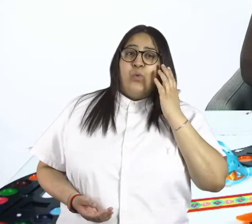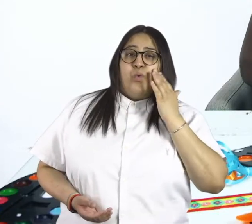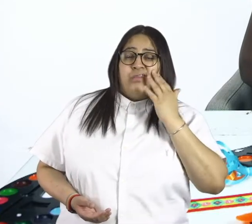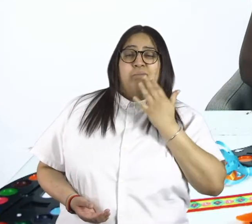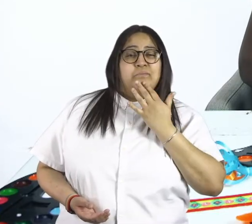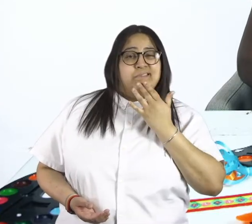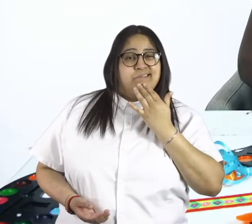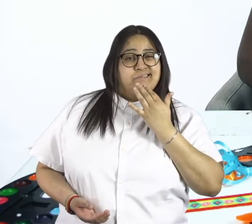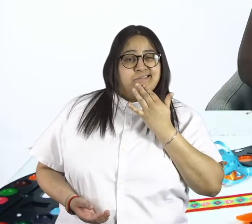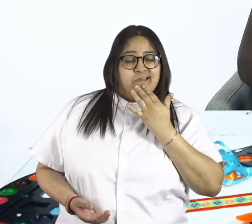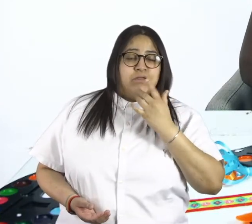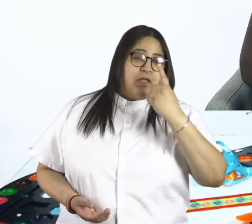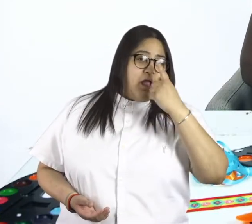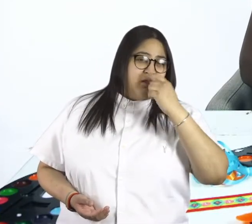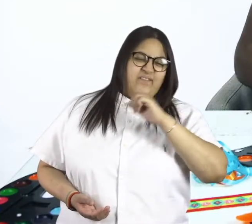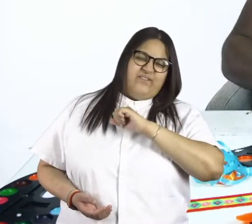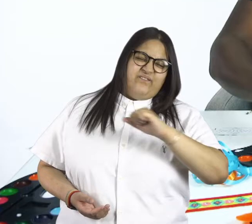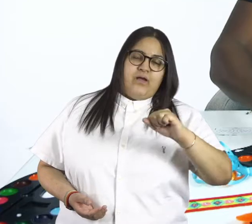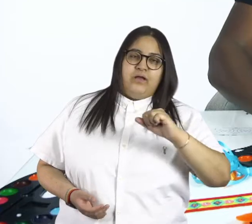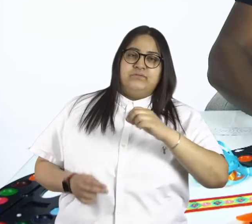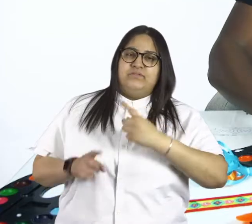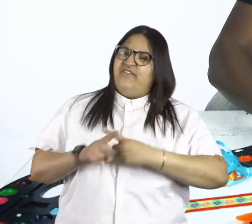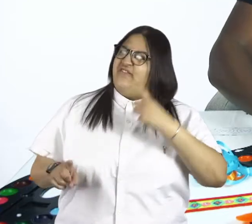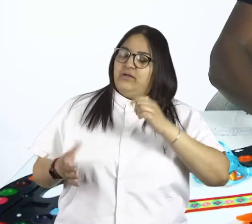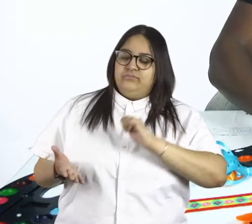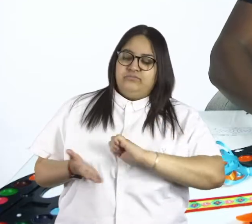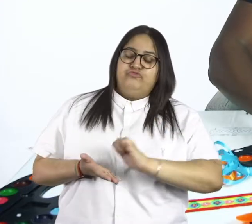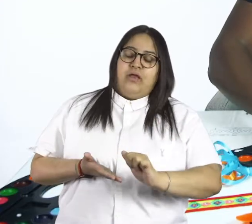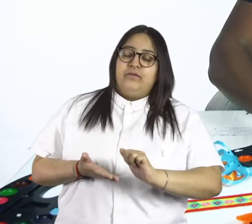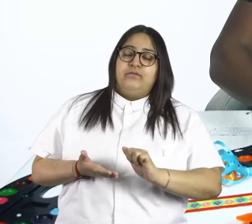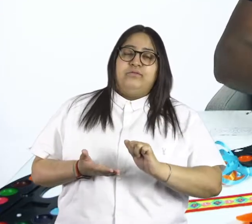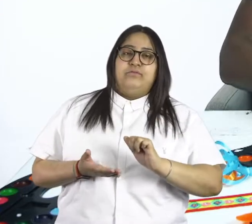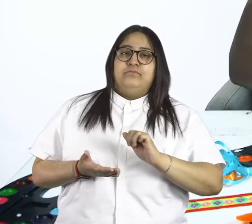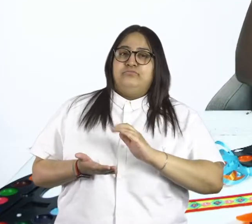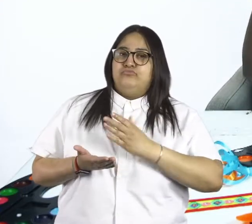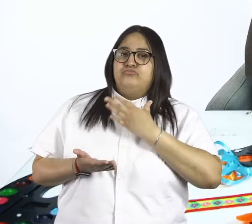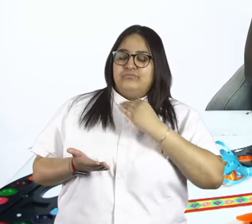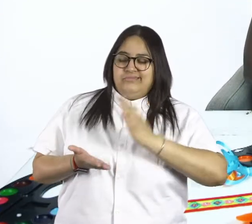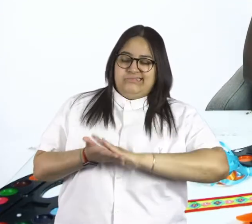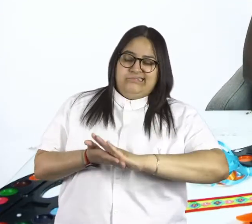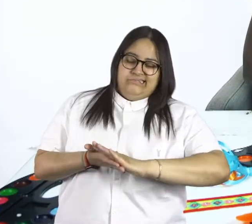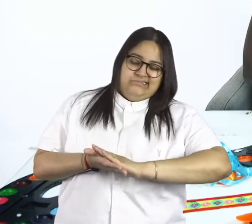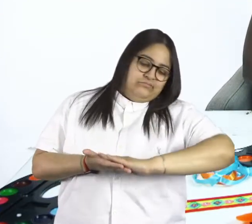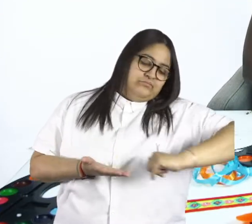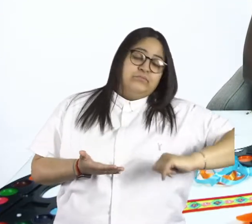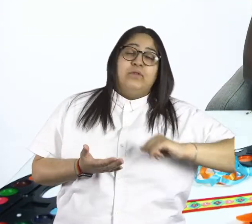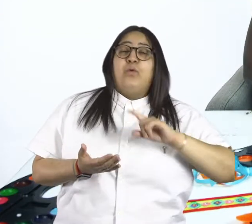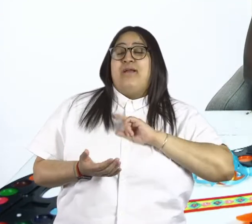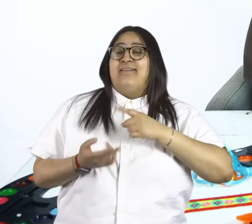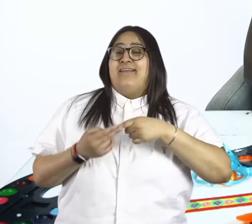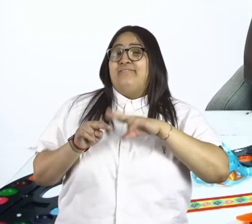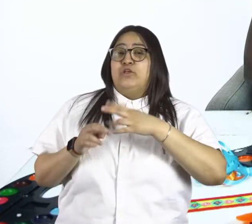you can wipe it off with tissue whilst it's wet. If it dries, then you have to stick with it, or you have to